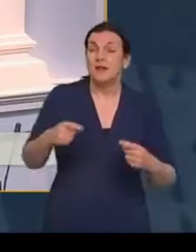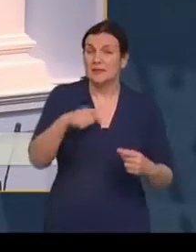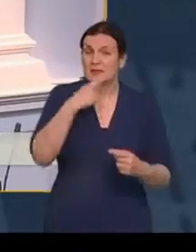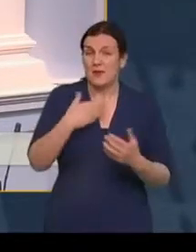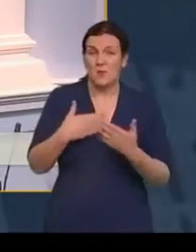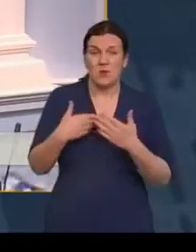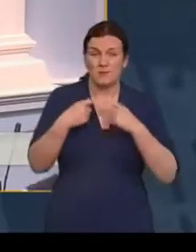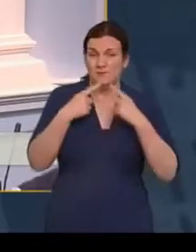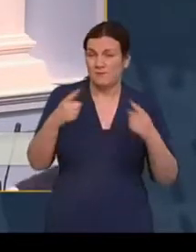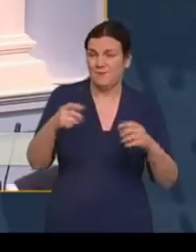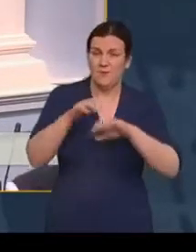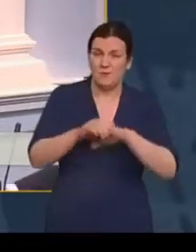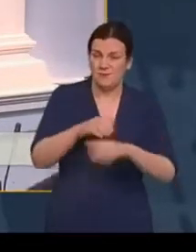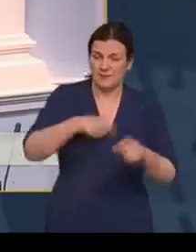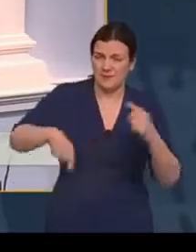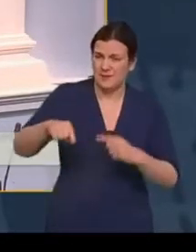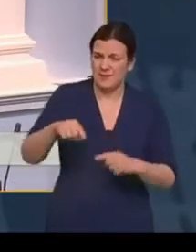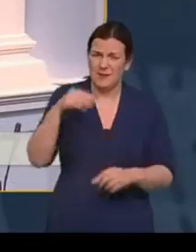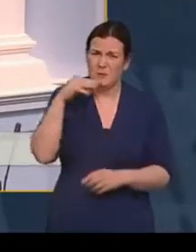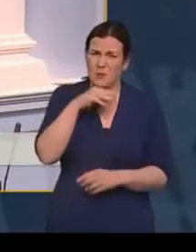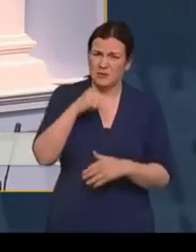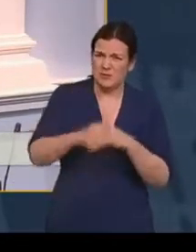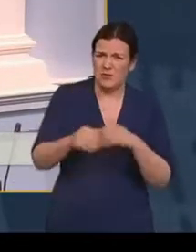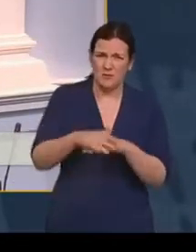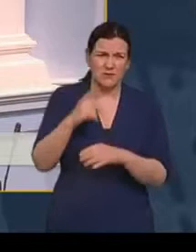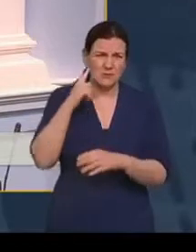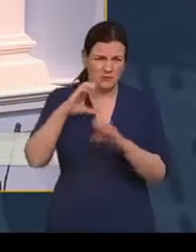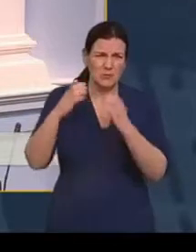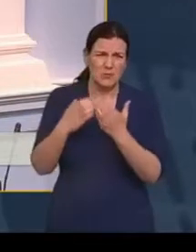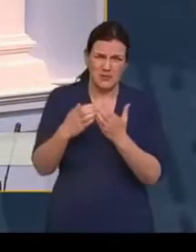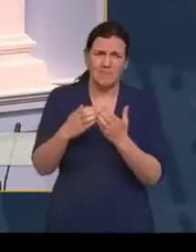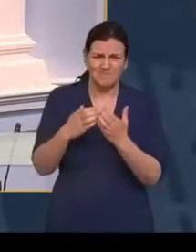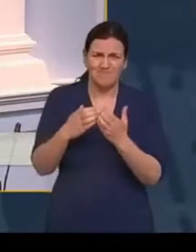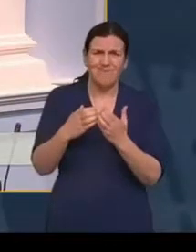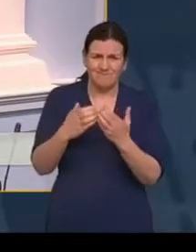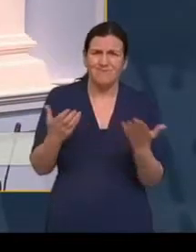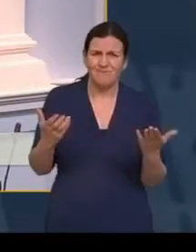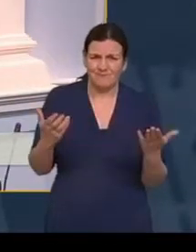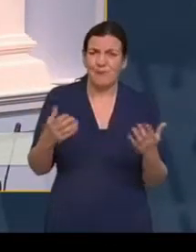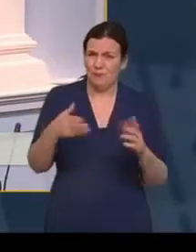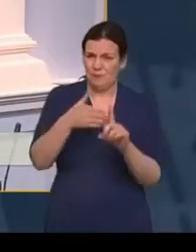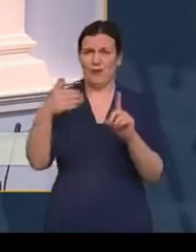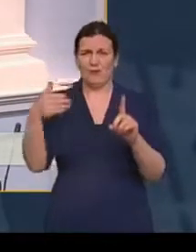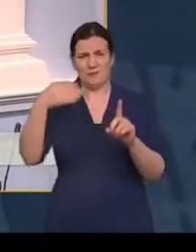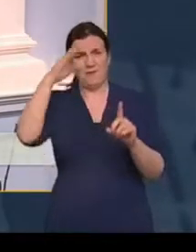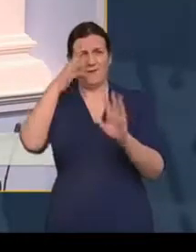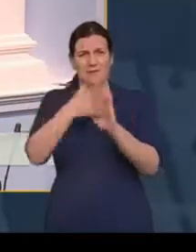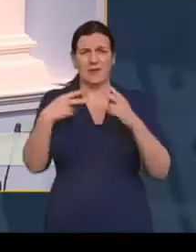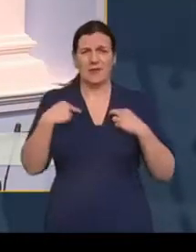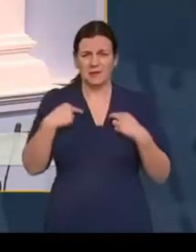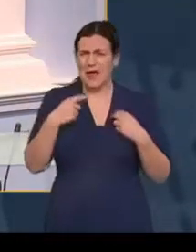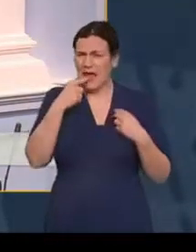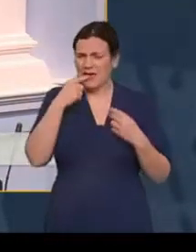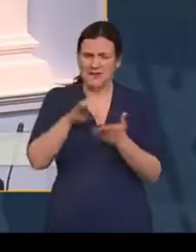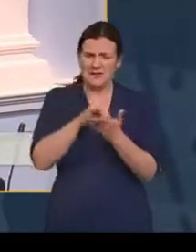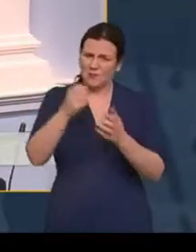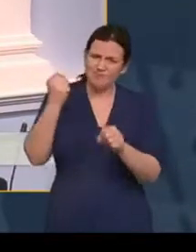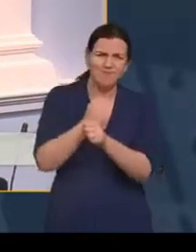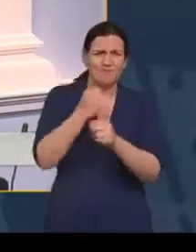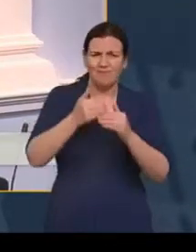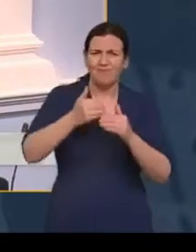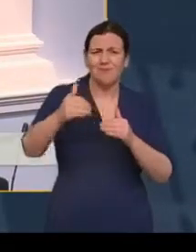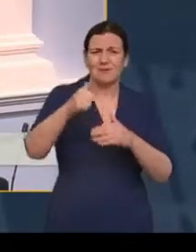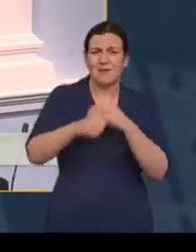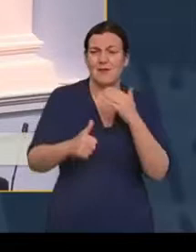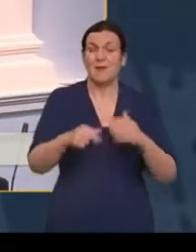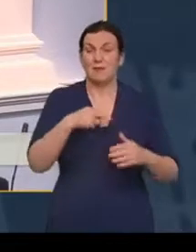Carl, that it's a very important day for the deaf community. It's a recognition of Irish Sign Language. It's a very